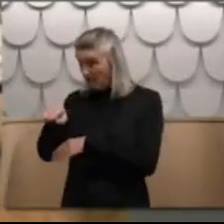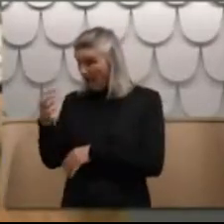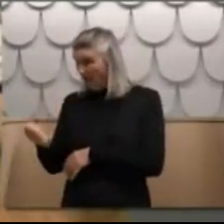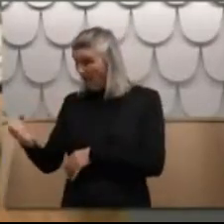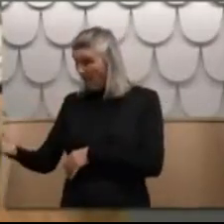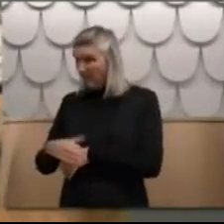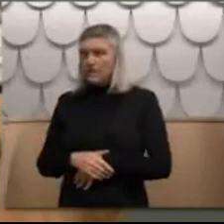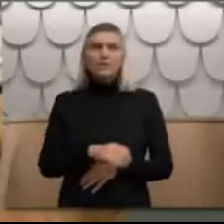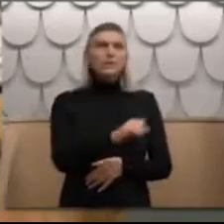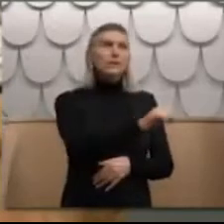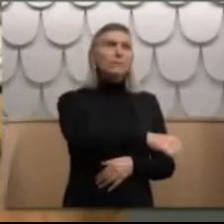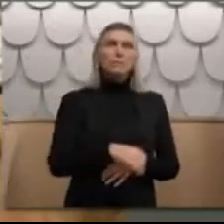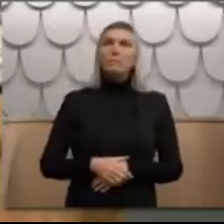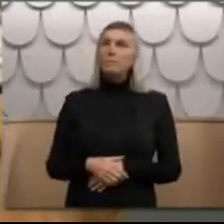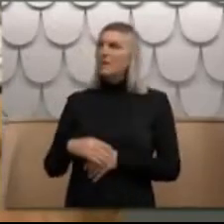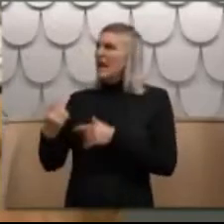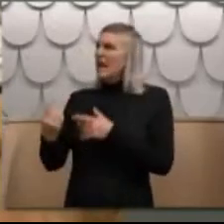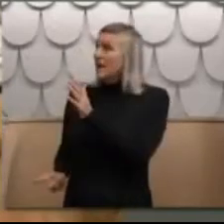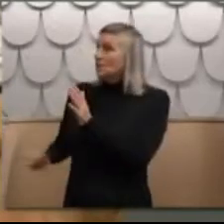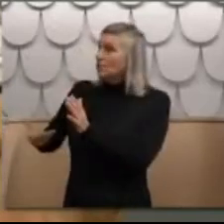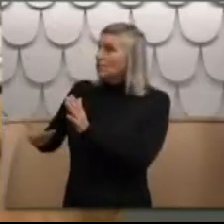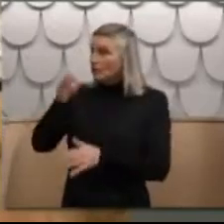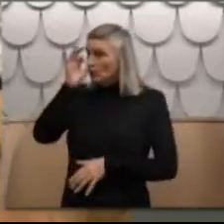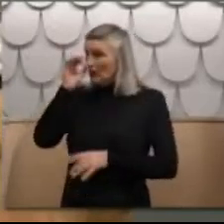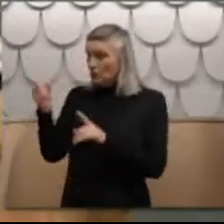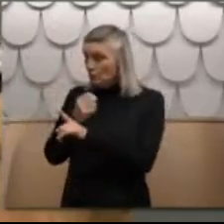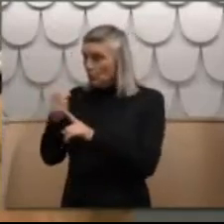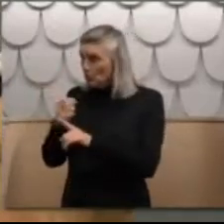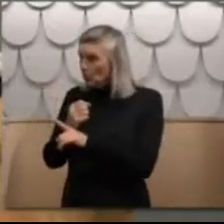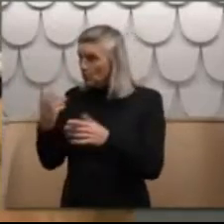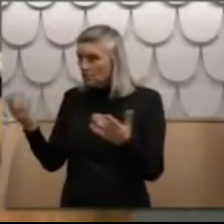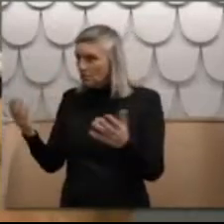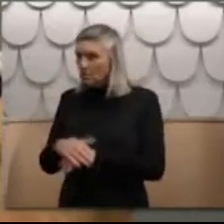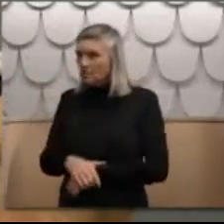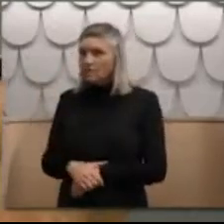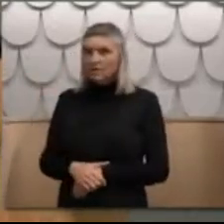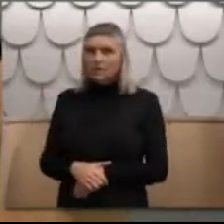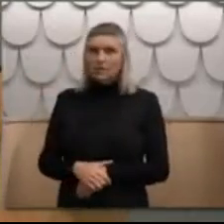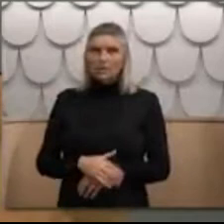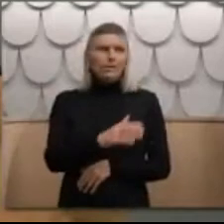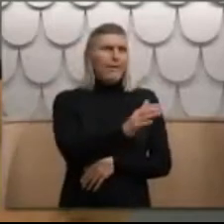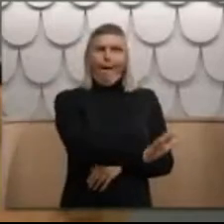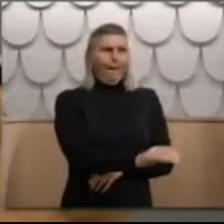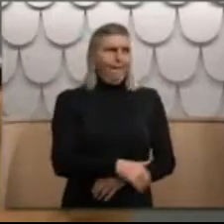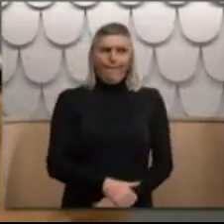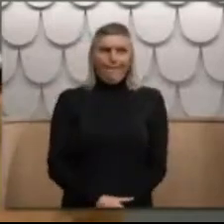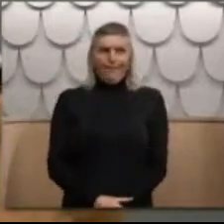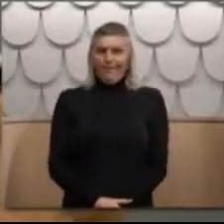Is there anything else you want to say on the sexual abuse kōrero? No. Ka